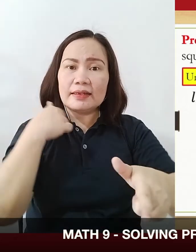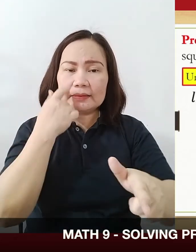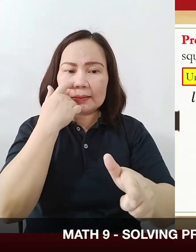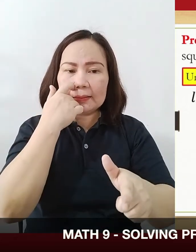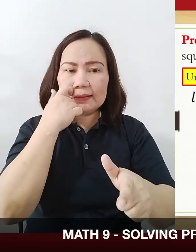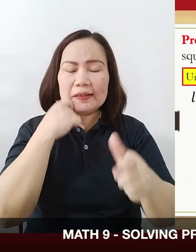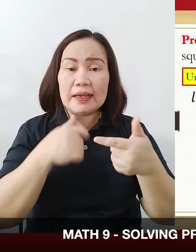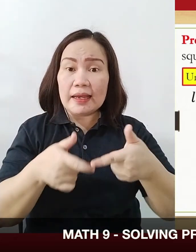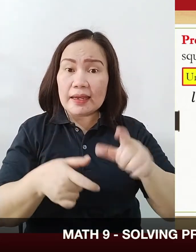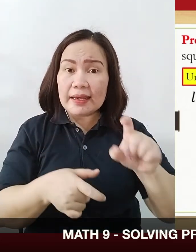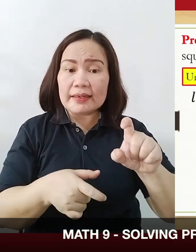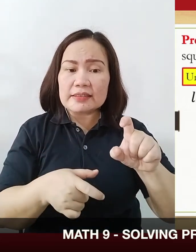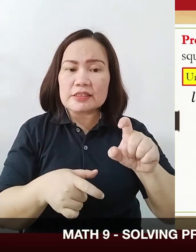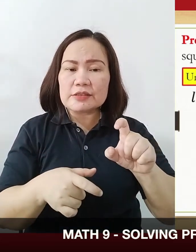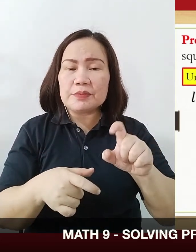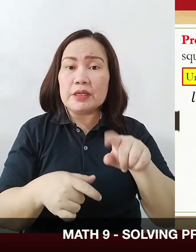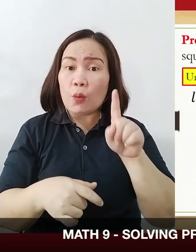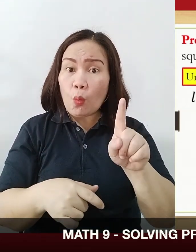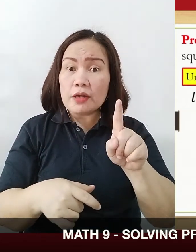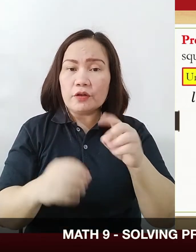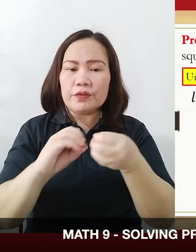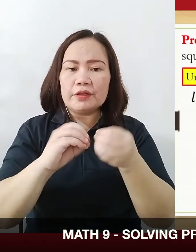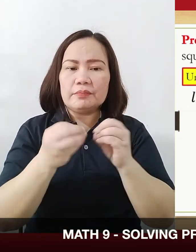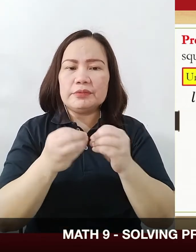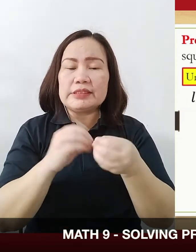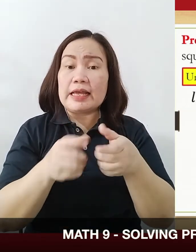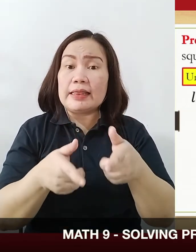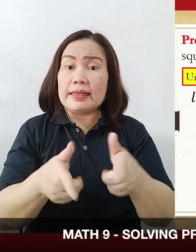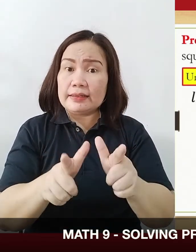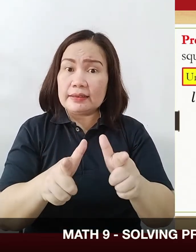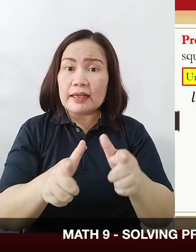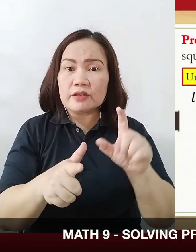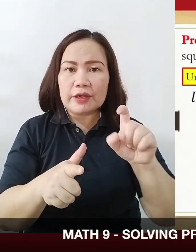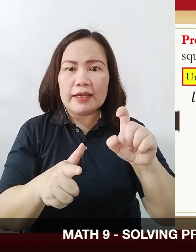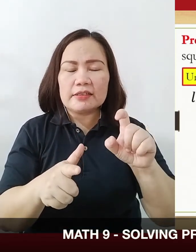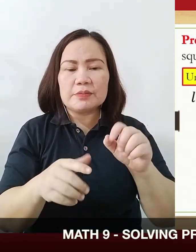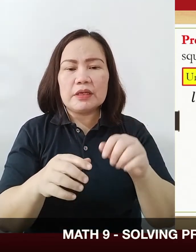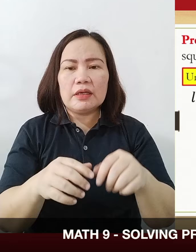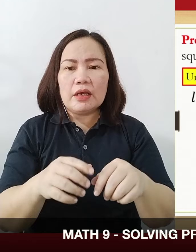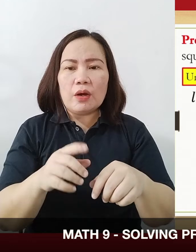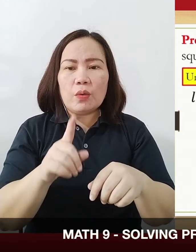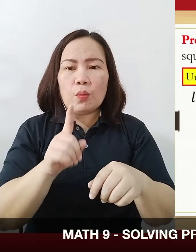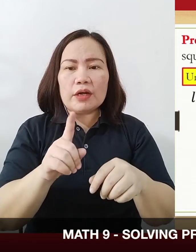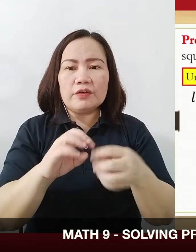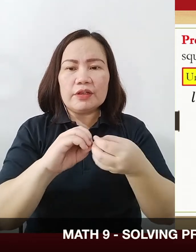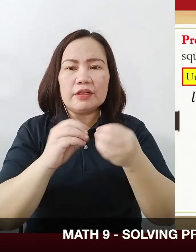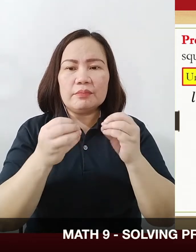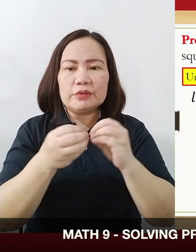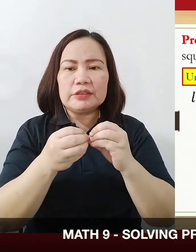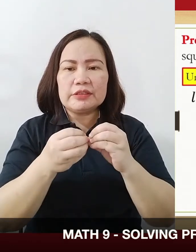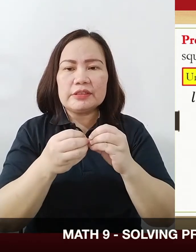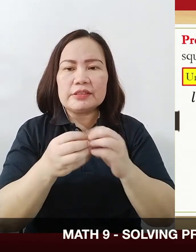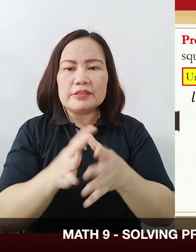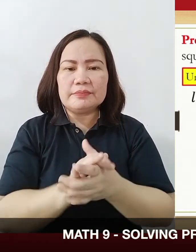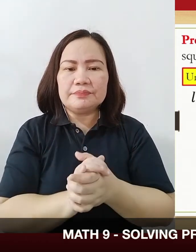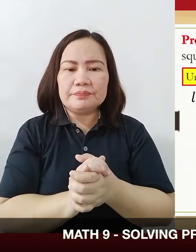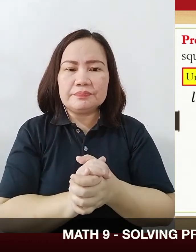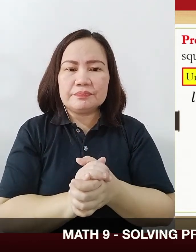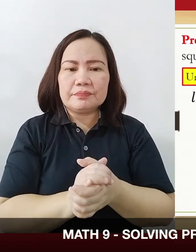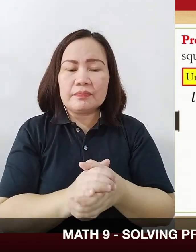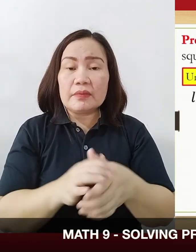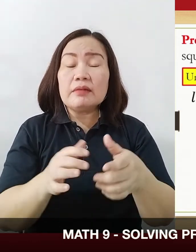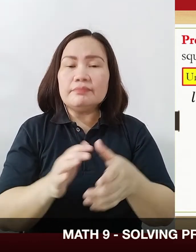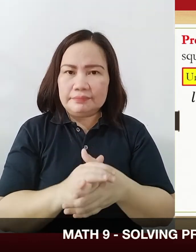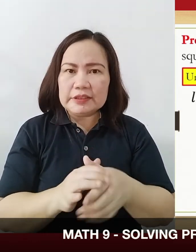x be one of the numbers. So, since hindi natin alam kung ano yung numbers na yon, so we will use representation. So,